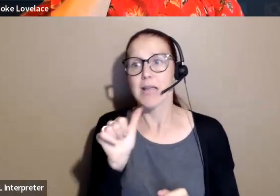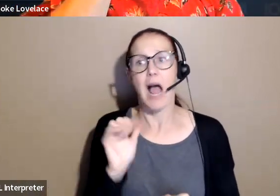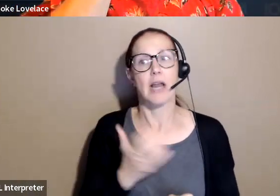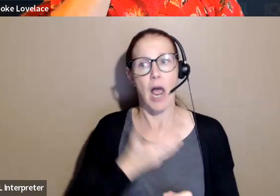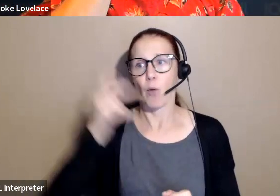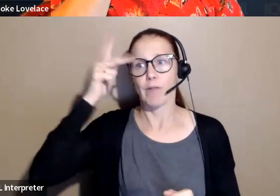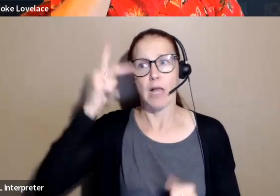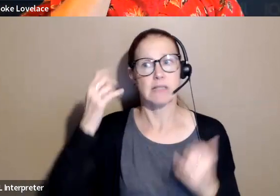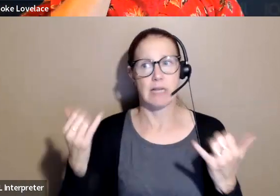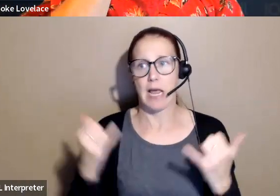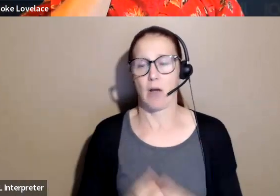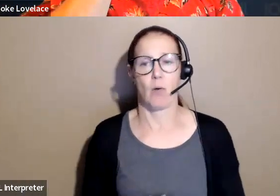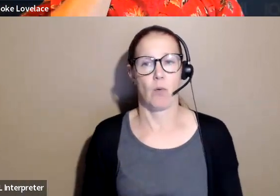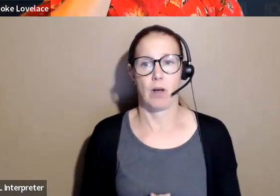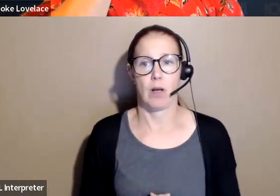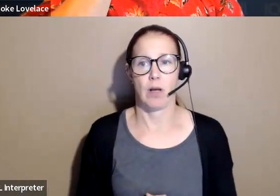philosophy now.